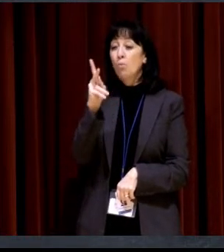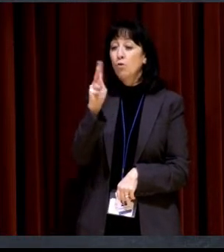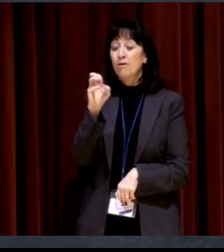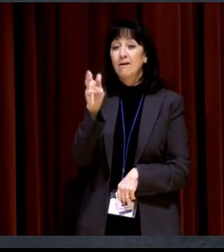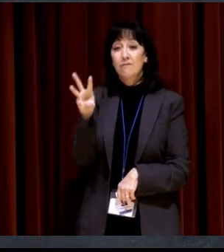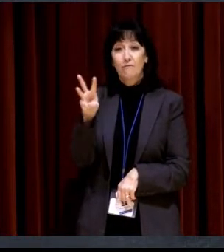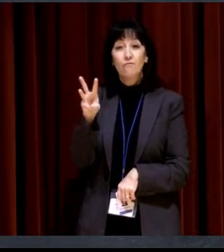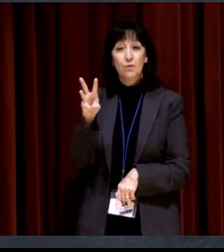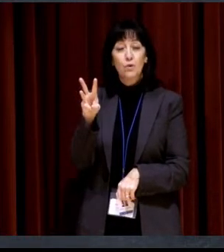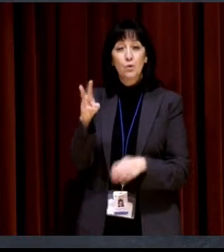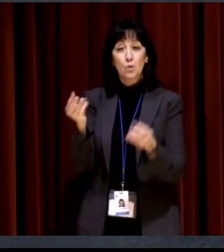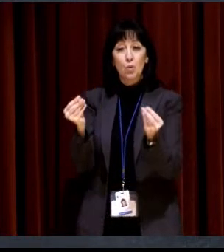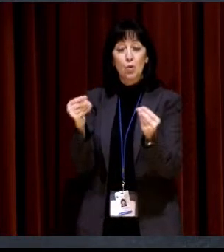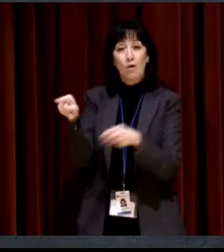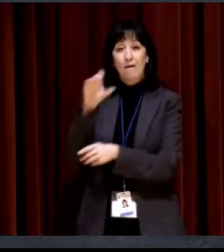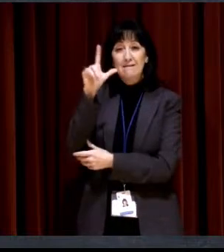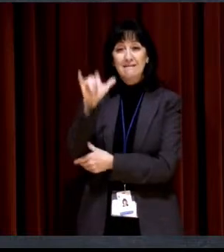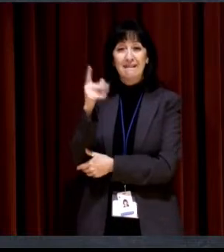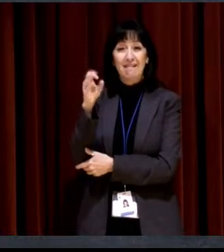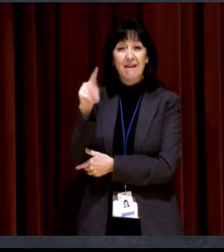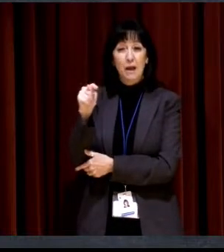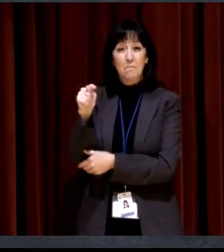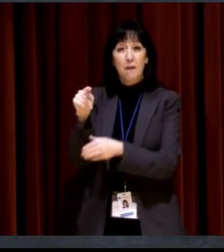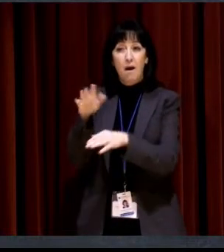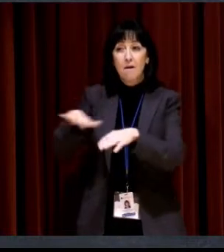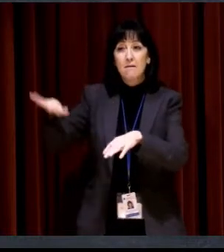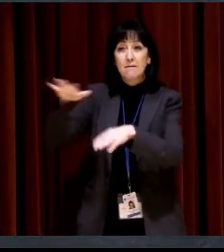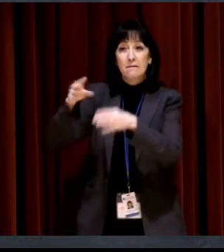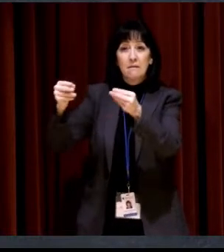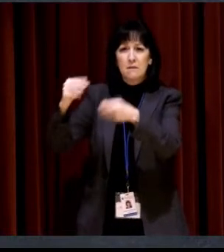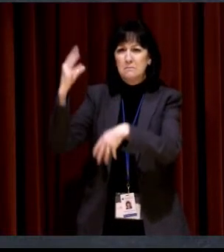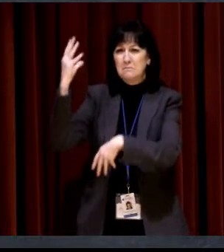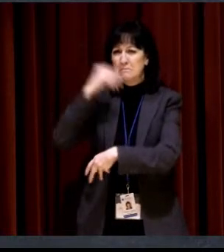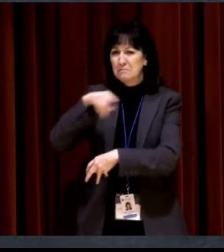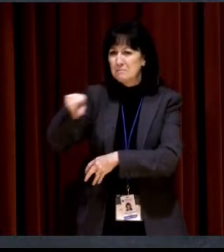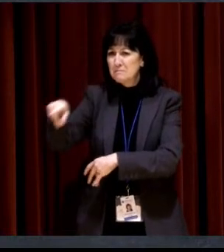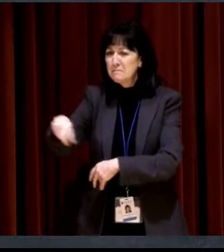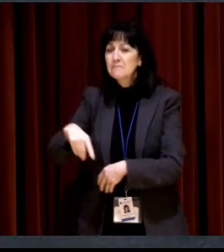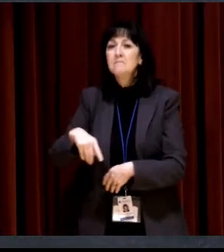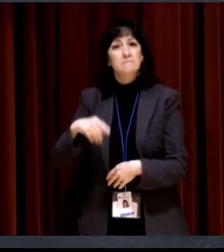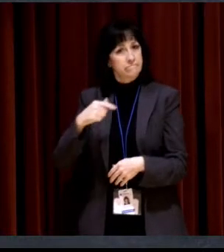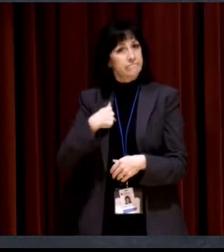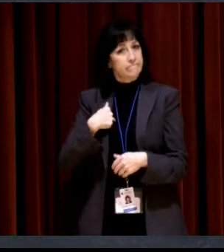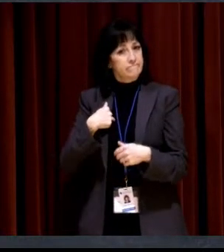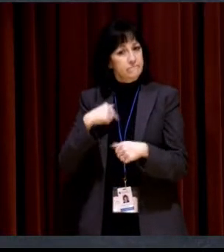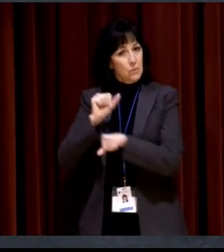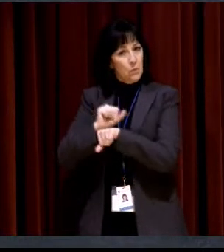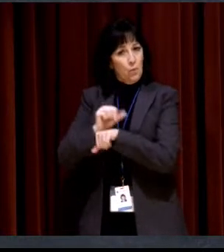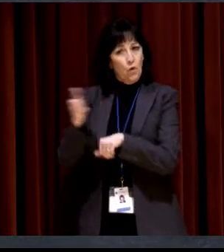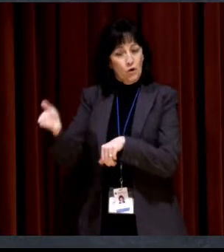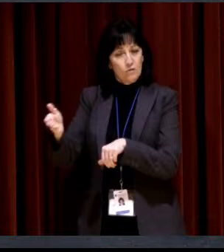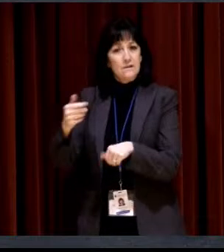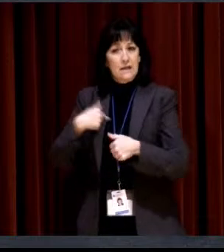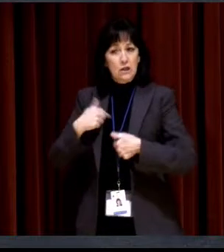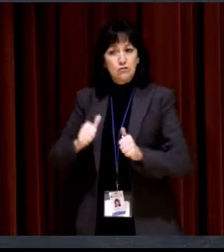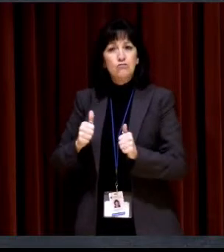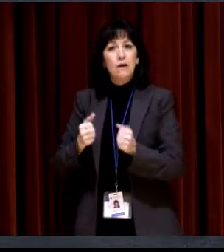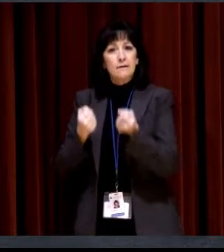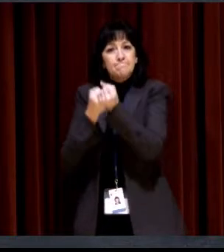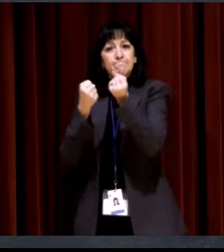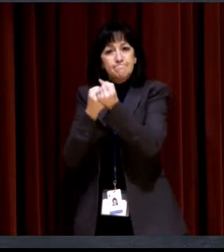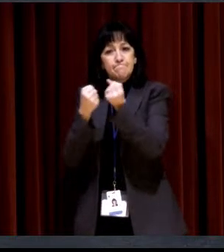children's room as the children's room assistant. And I'm often trying to make sure the programming that we do supports